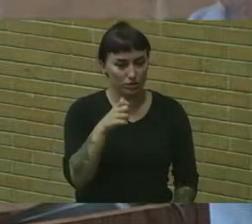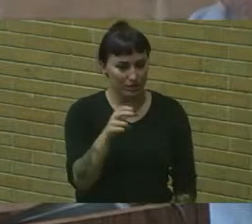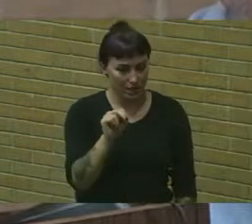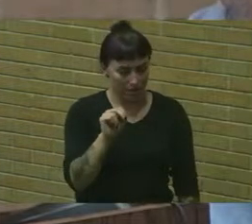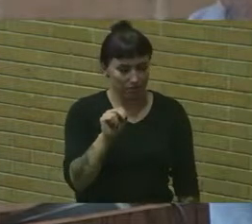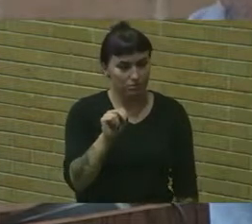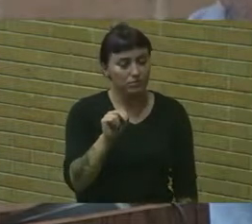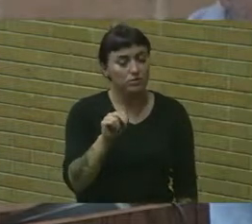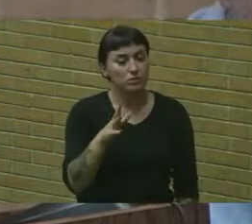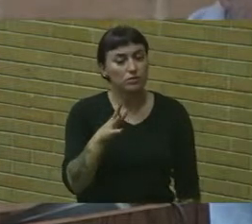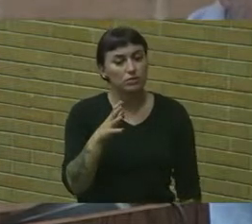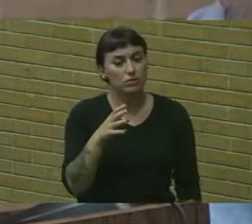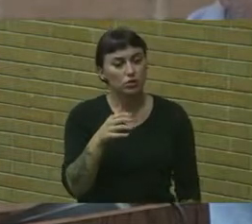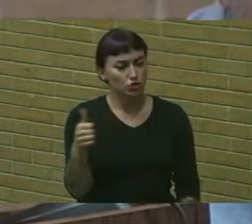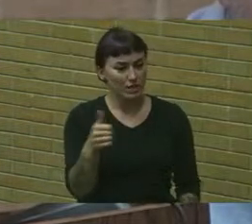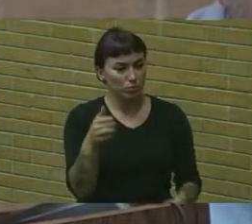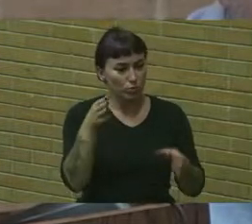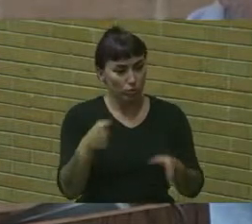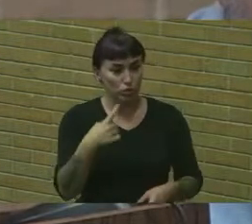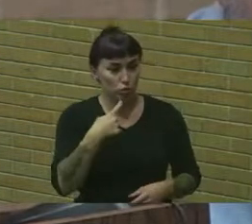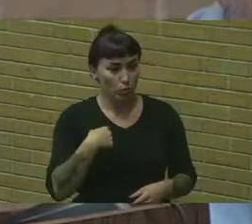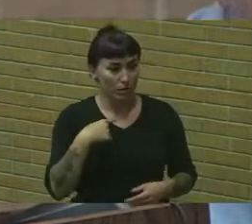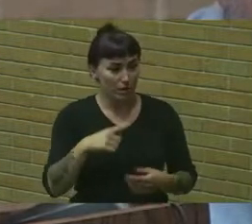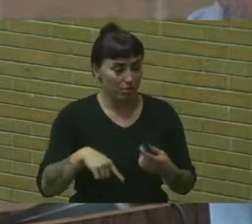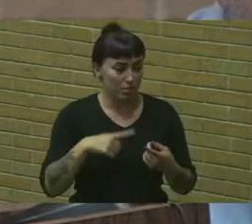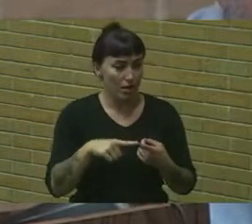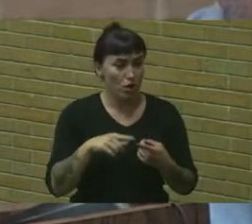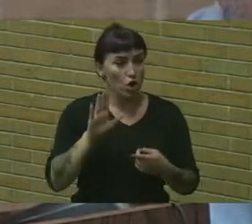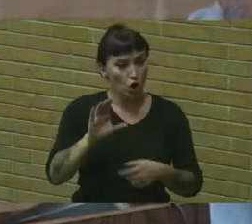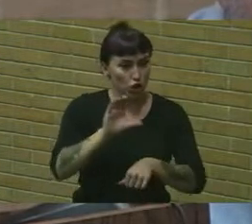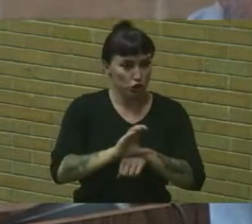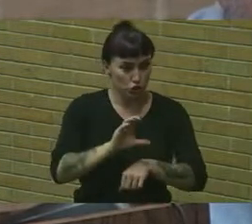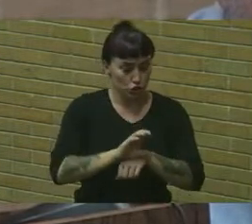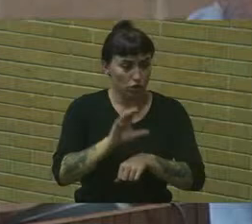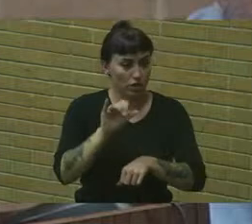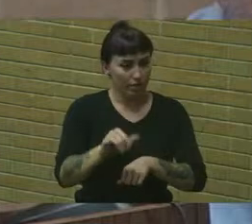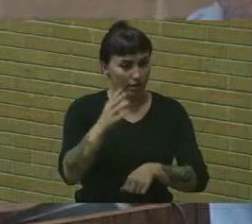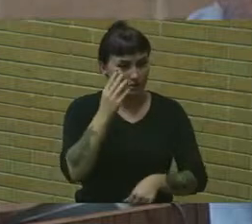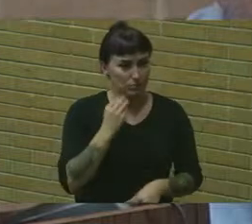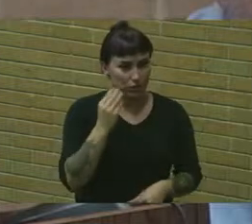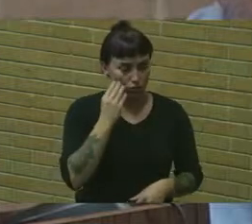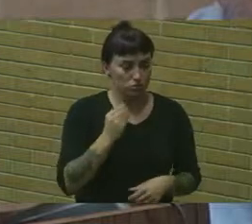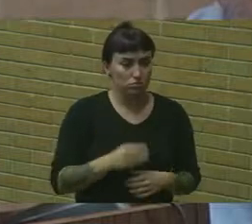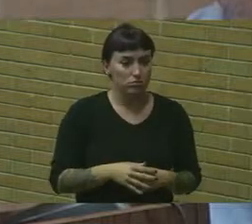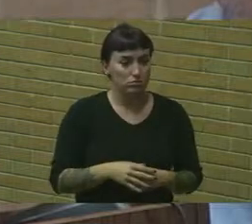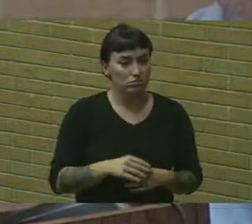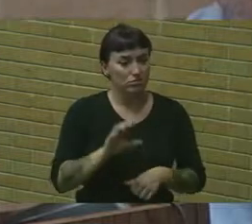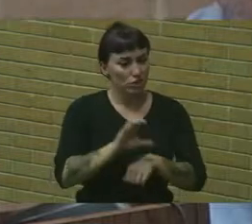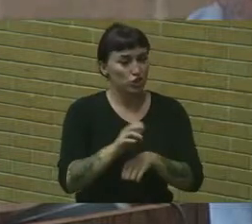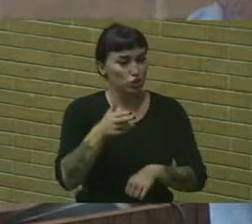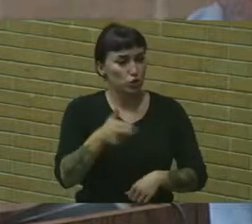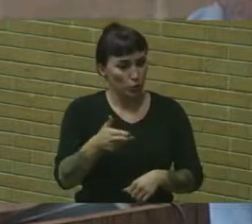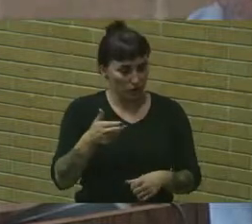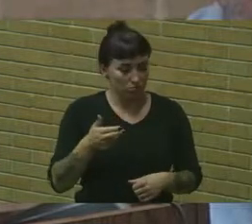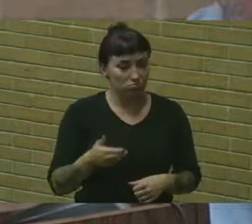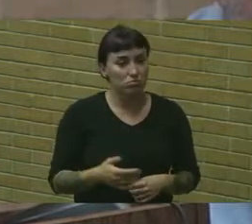A transportation person told me about her church that experienced the church shooting